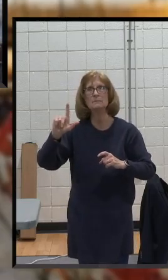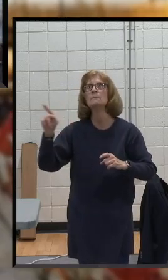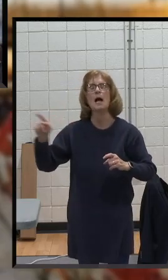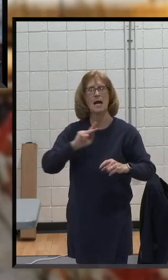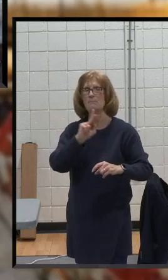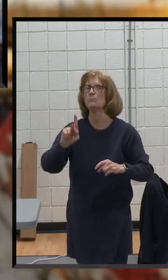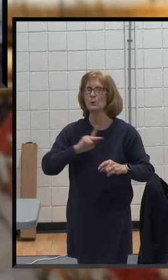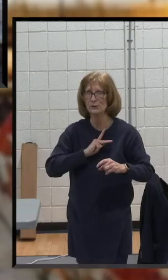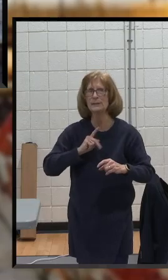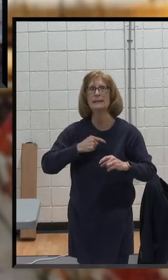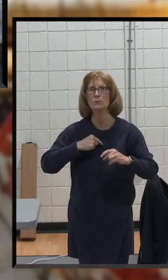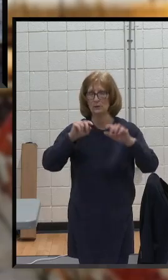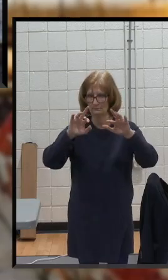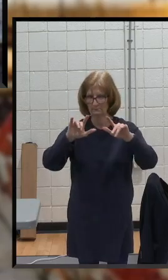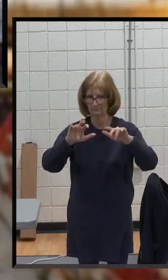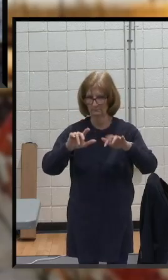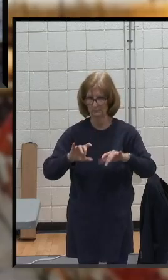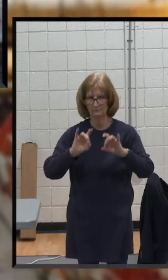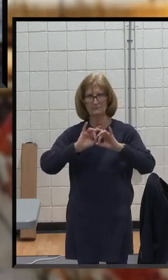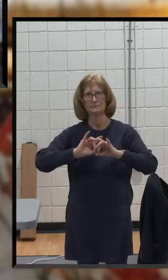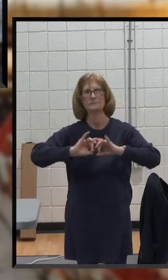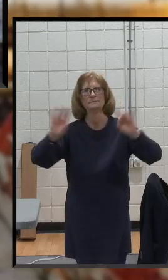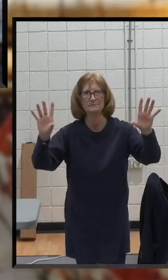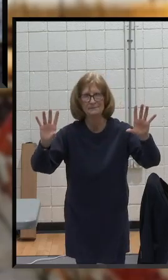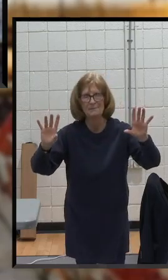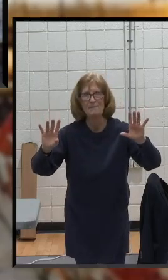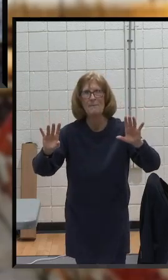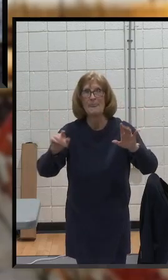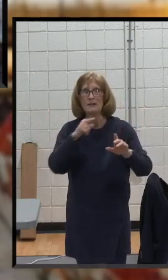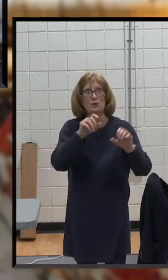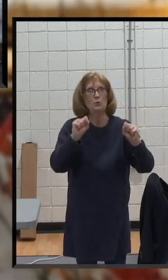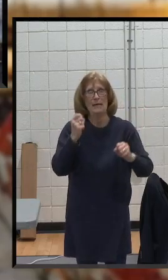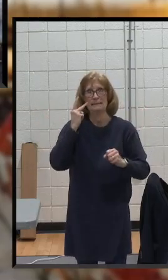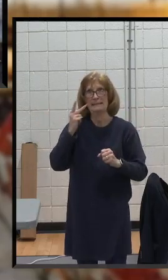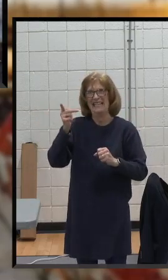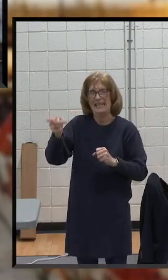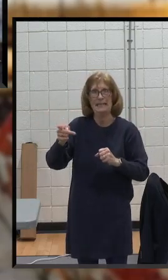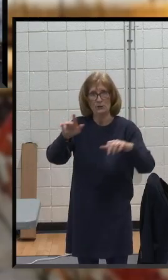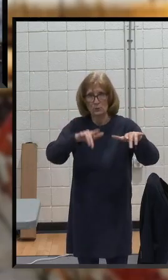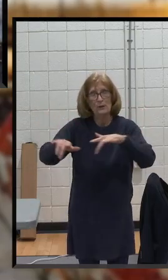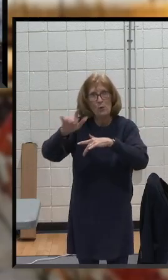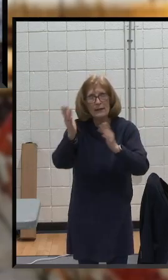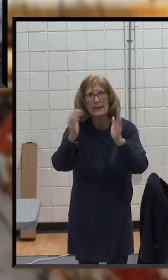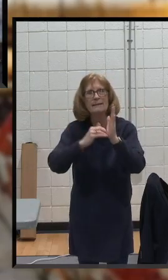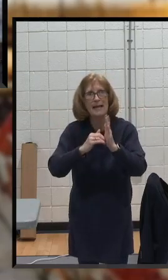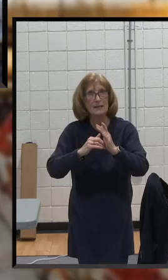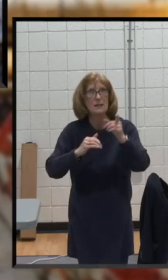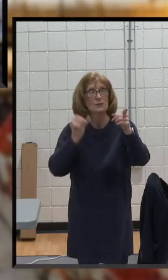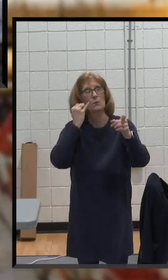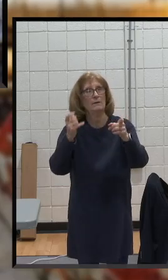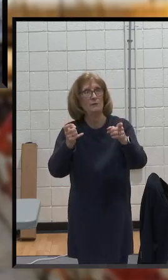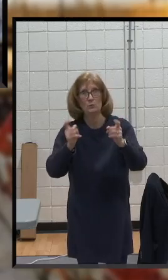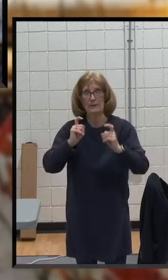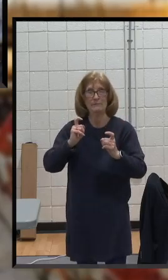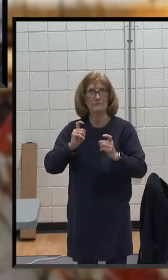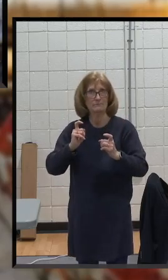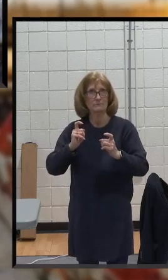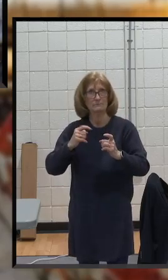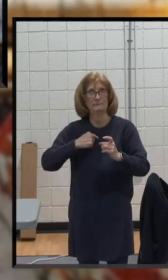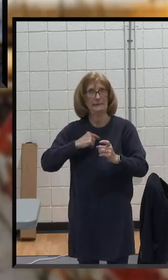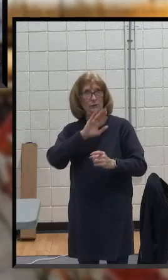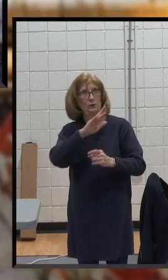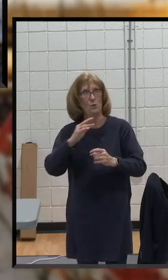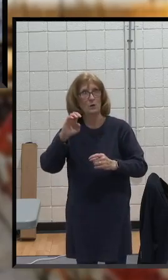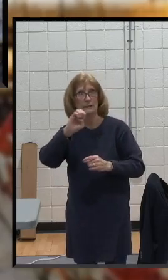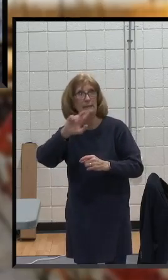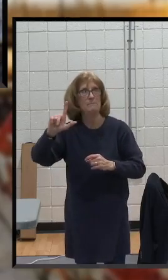will be sending information out with the video recording of the presentation. So if you get that email and you want to respond to me directly, I'll